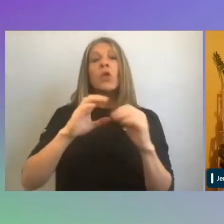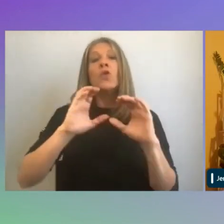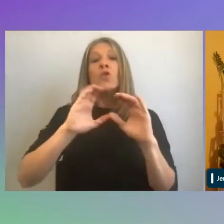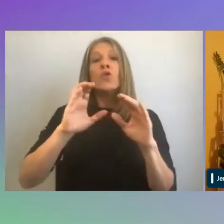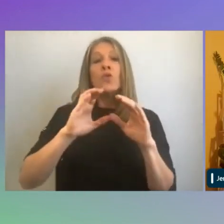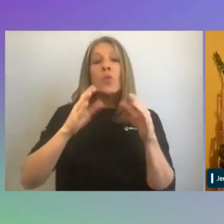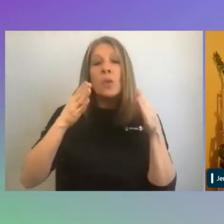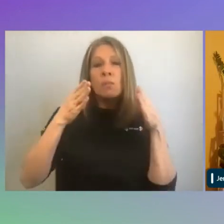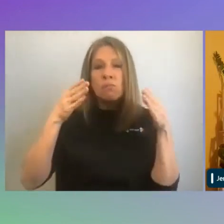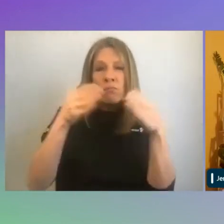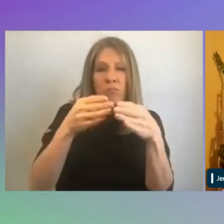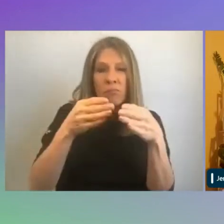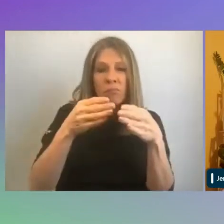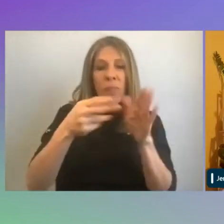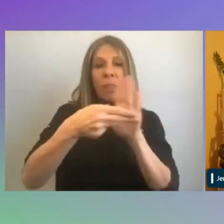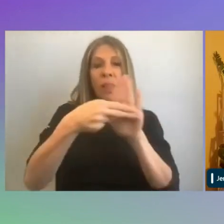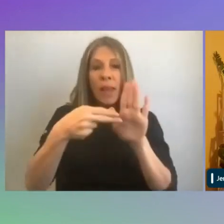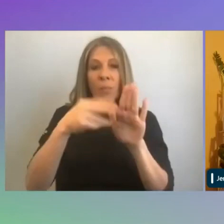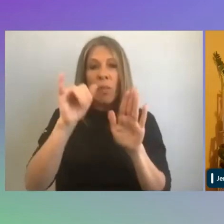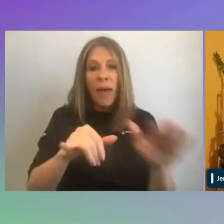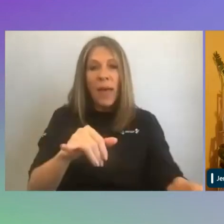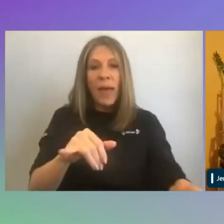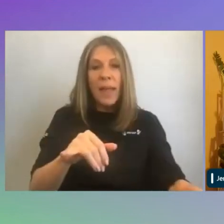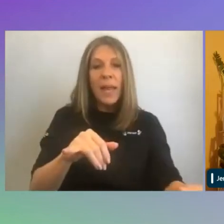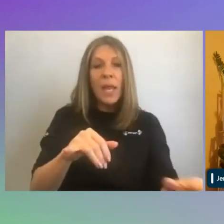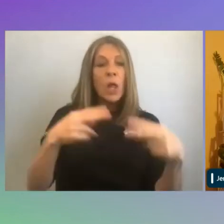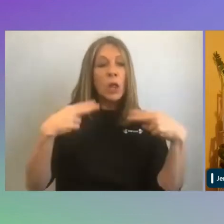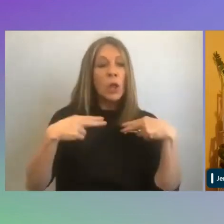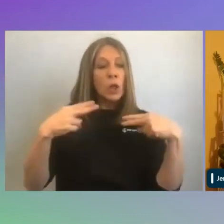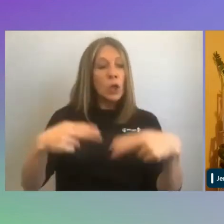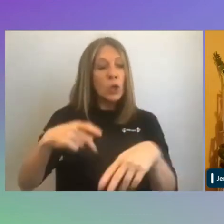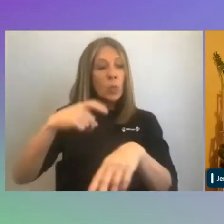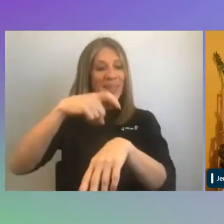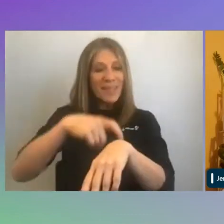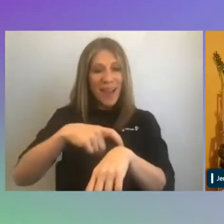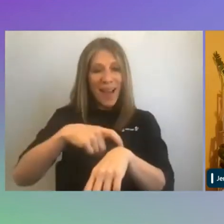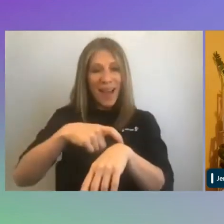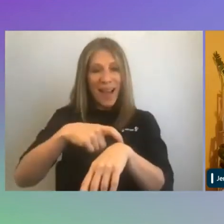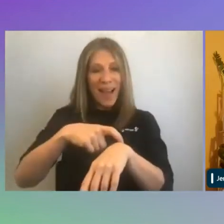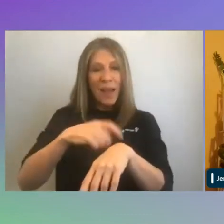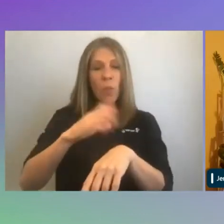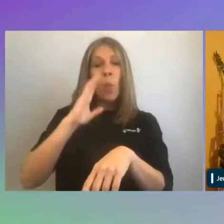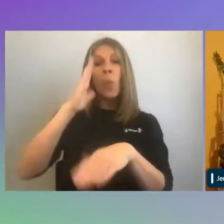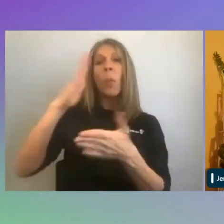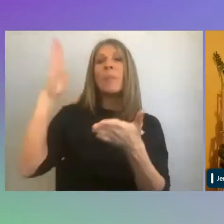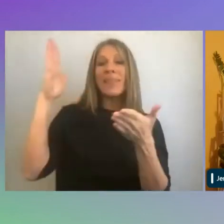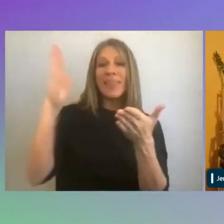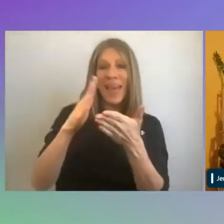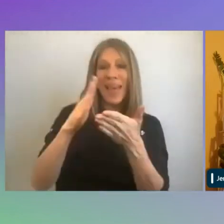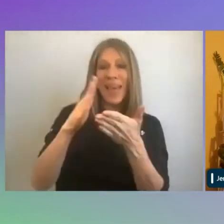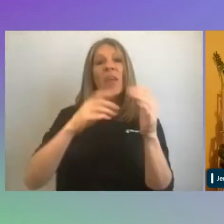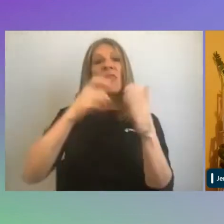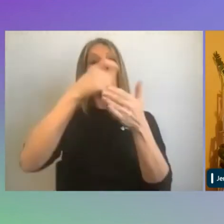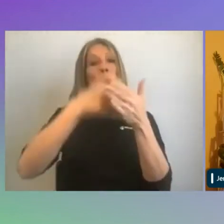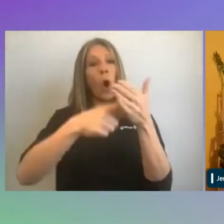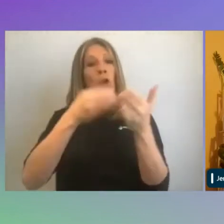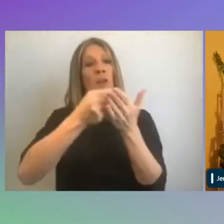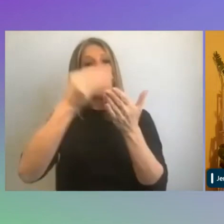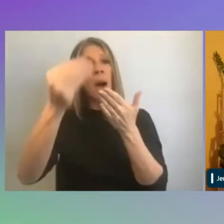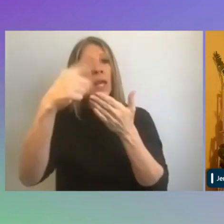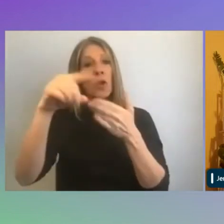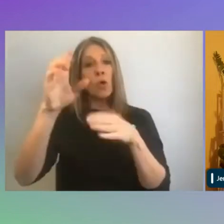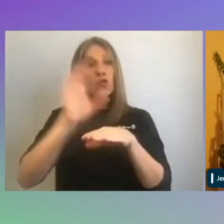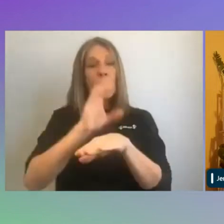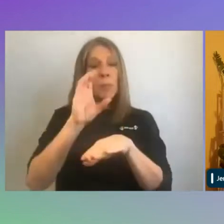label it, because it's going to be the human time is going to be less than the cost of buying all those computers